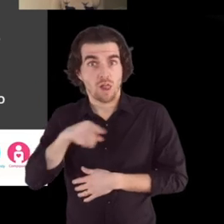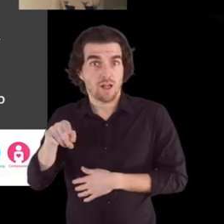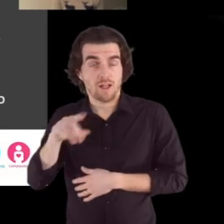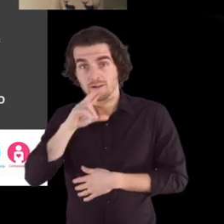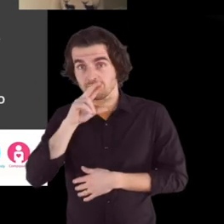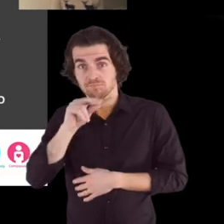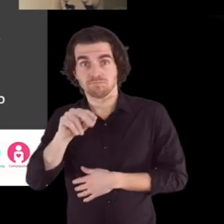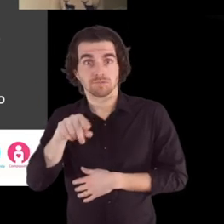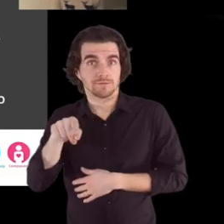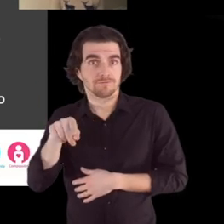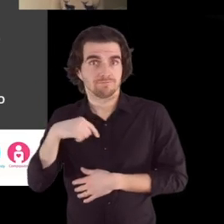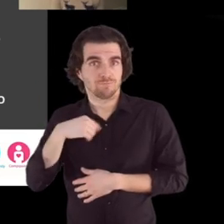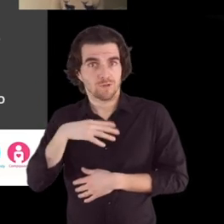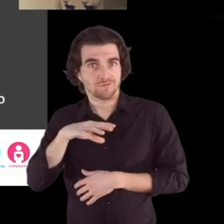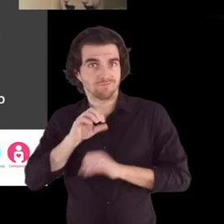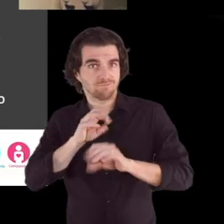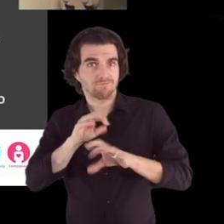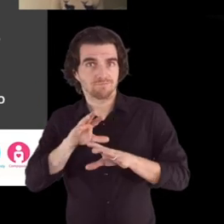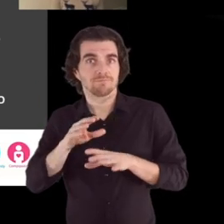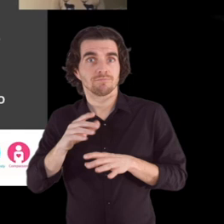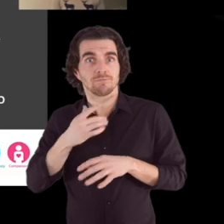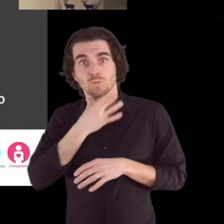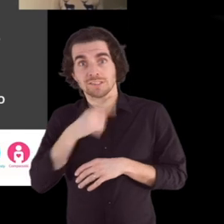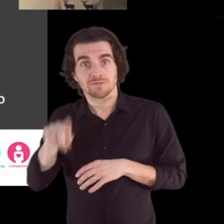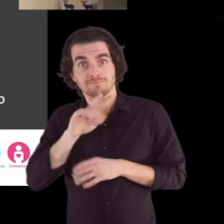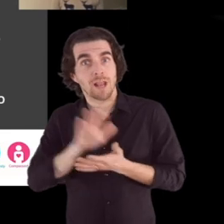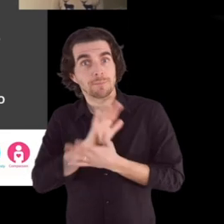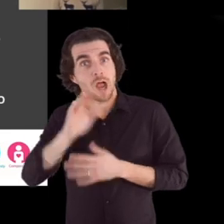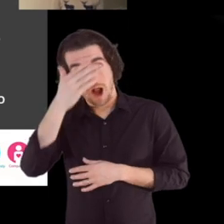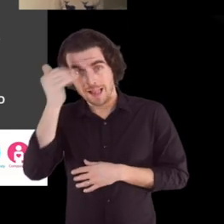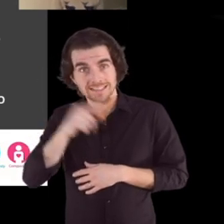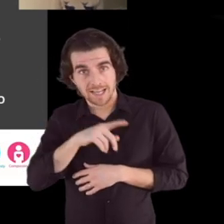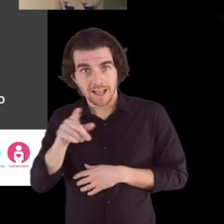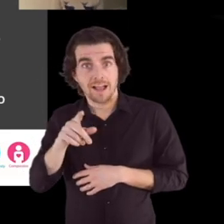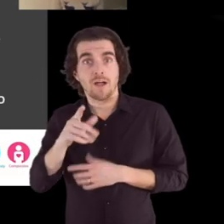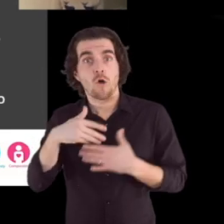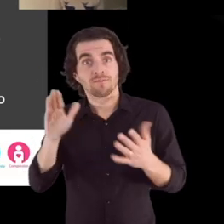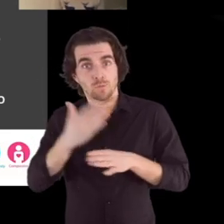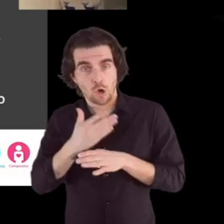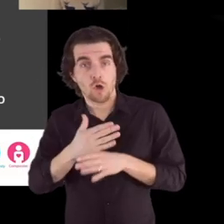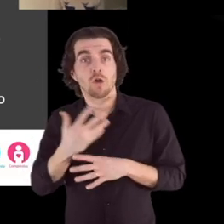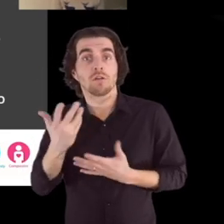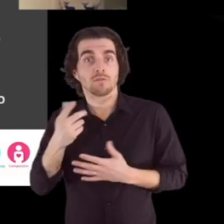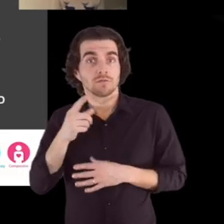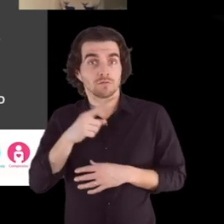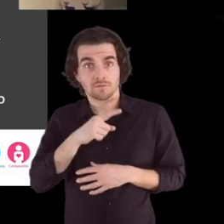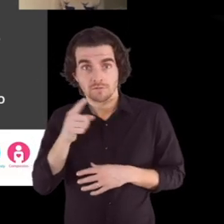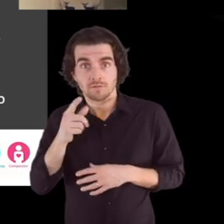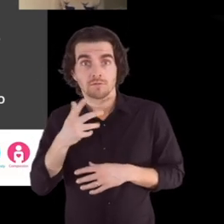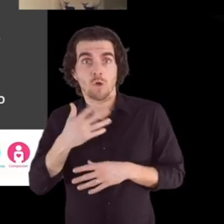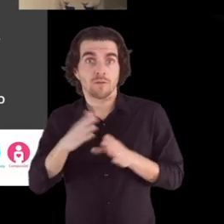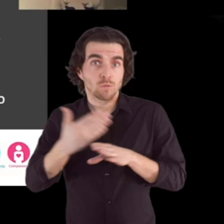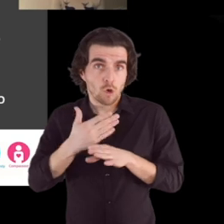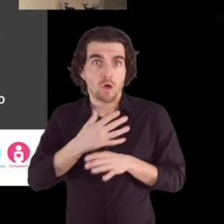by a couple of primary school children. But just before we do that, just to wish everyone a very happy